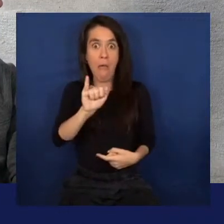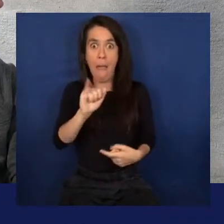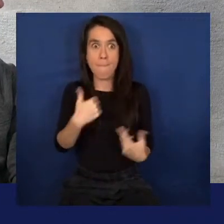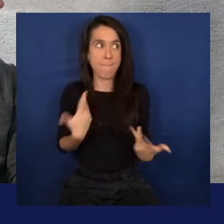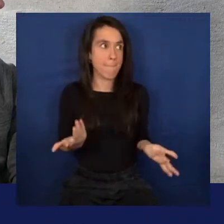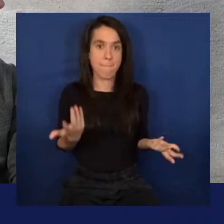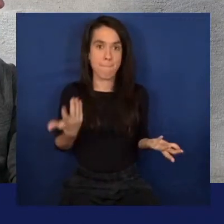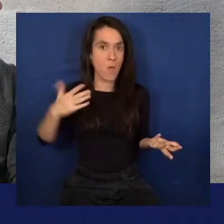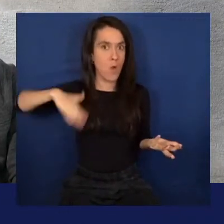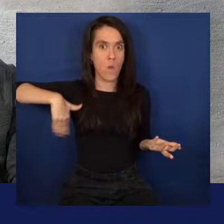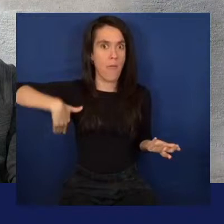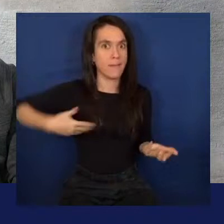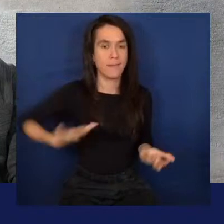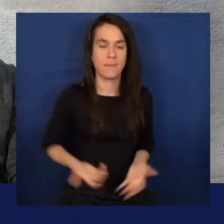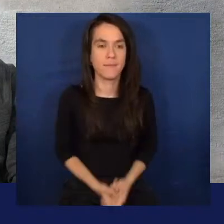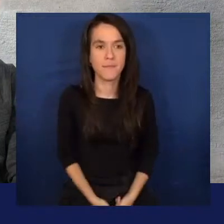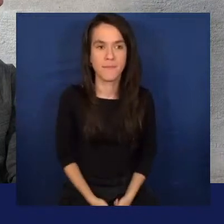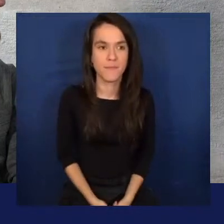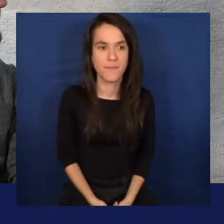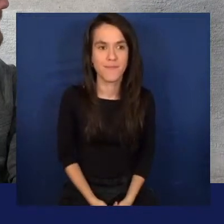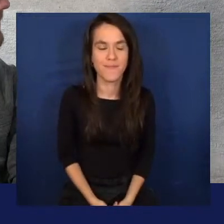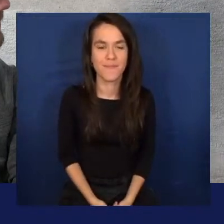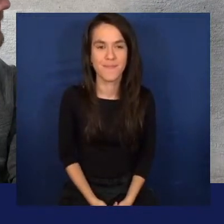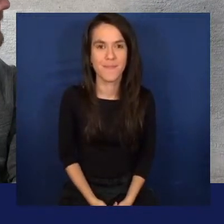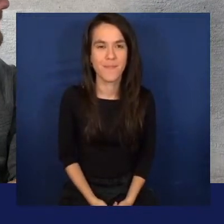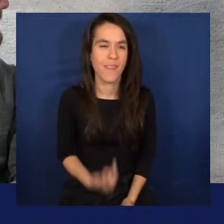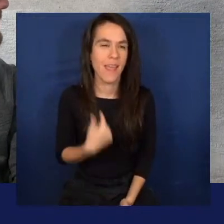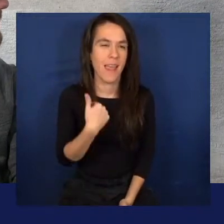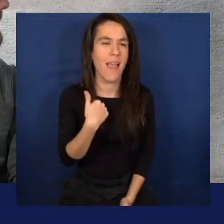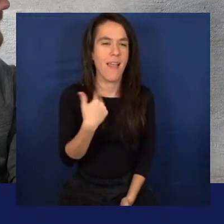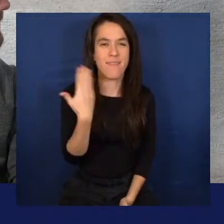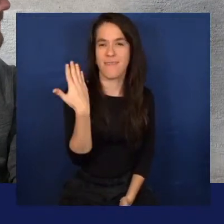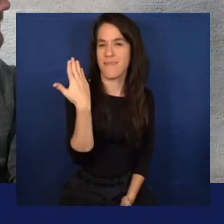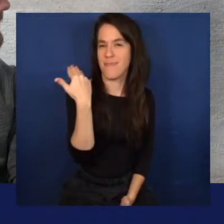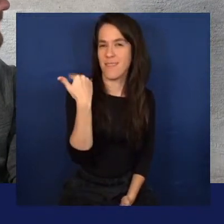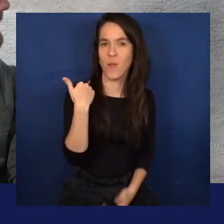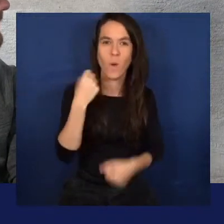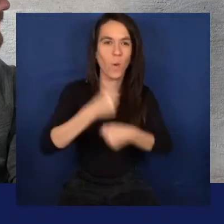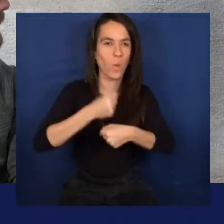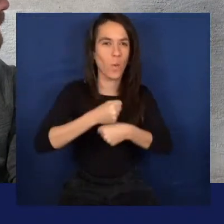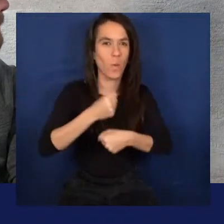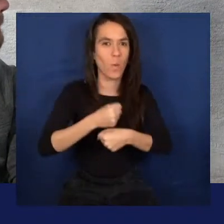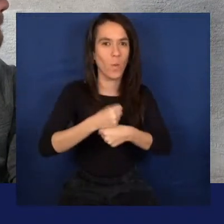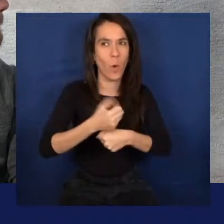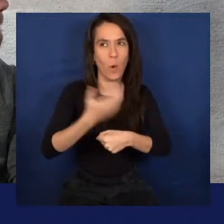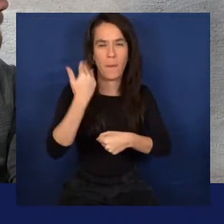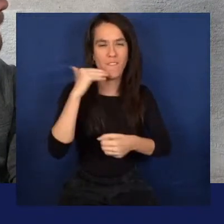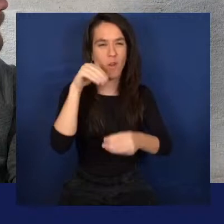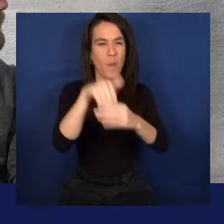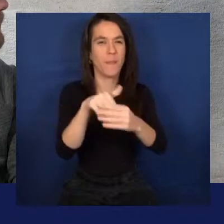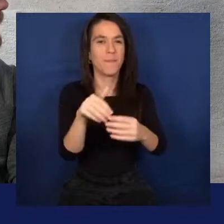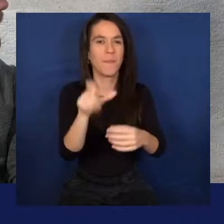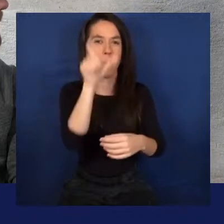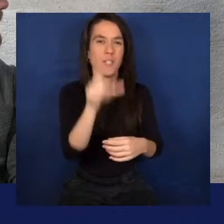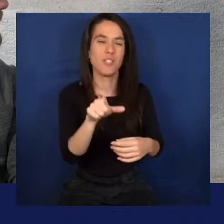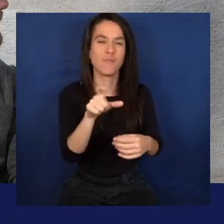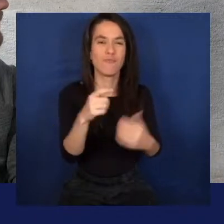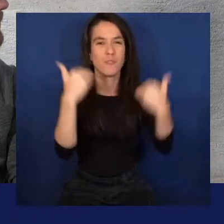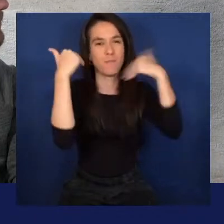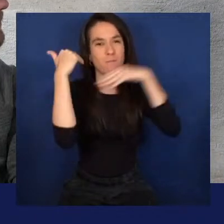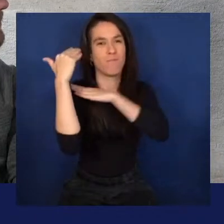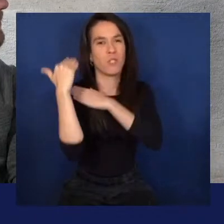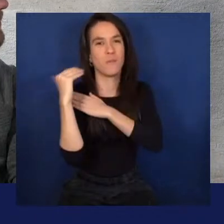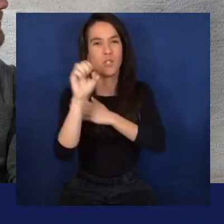on, I worked at a place that I was the software guy there, at a place that served actual